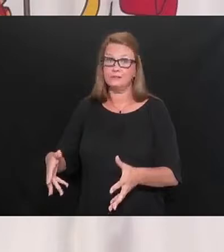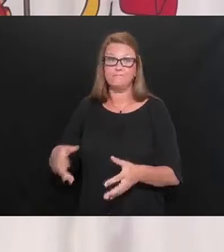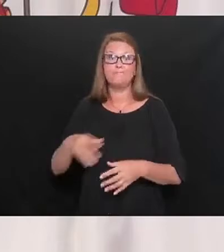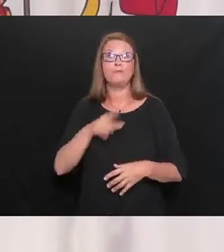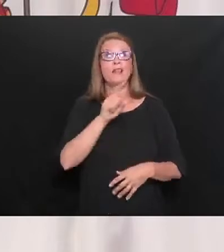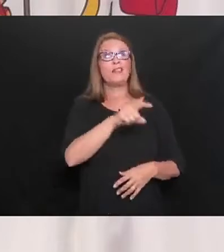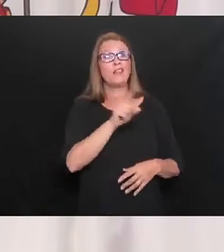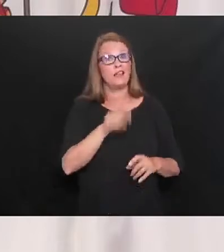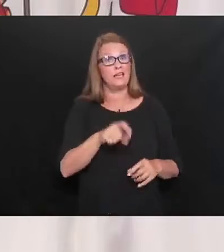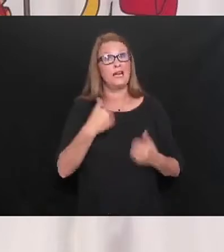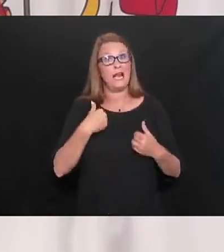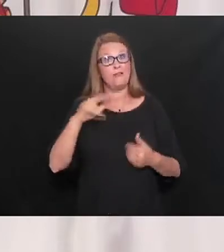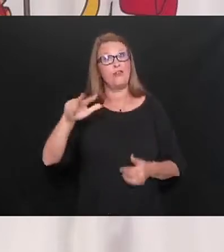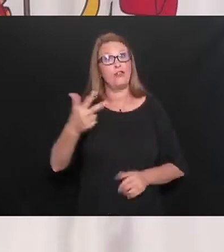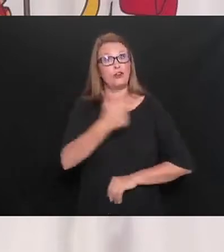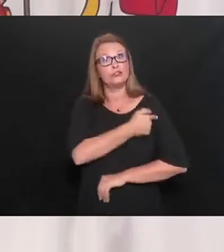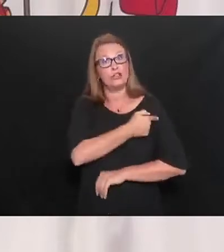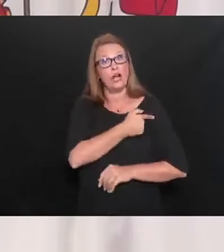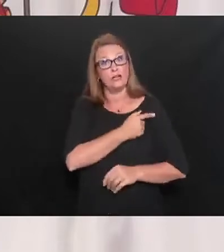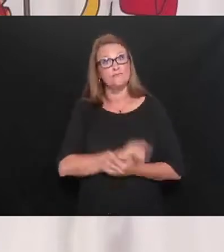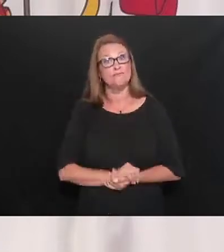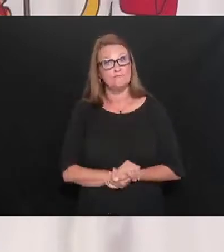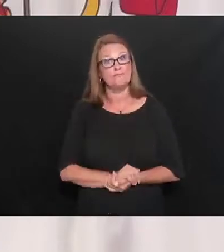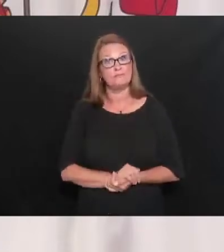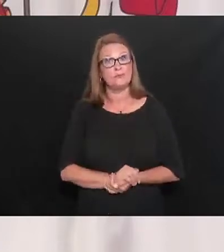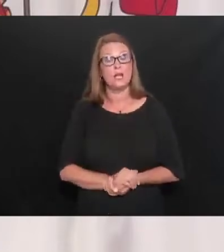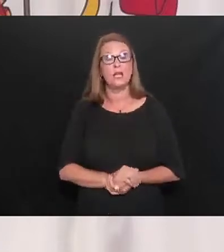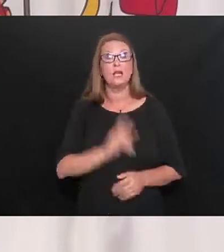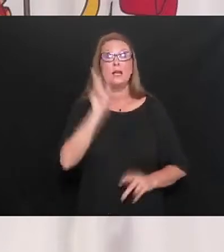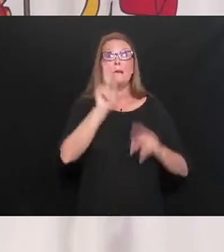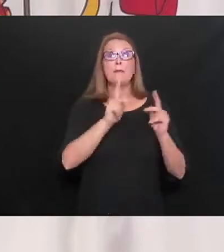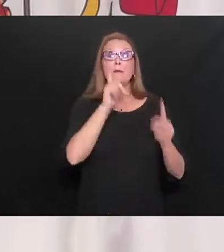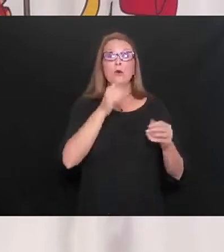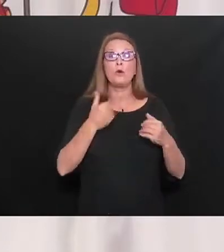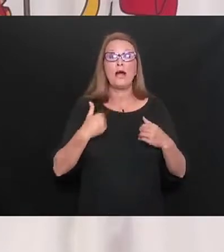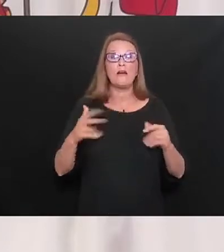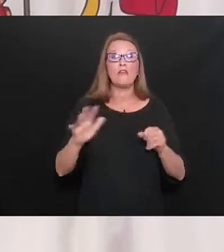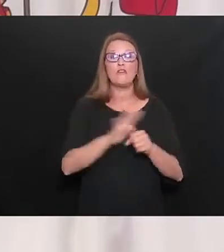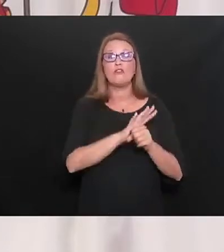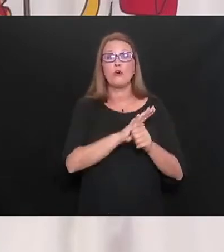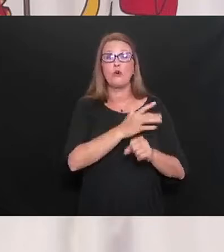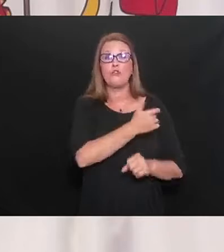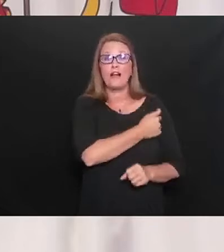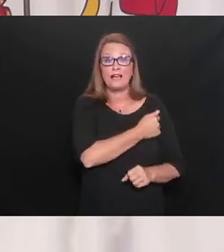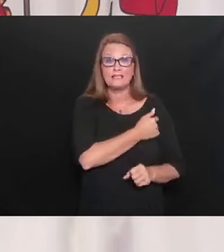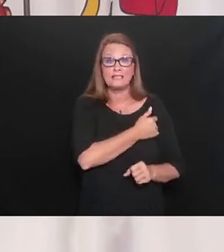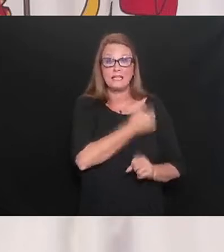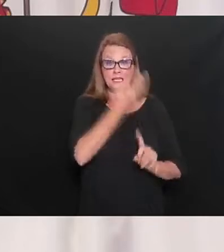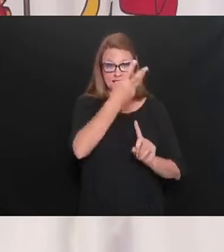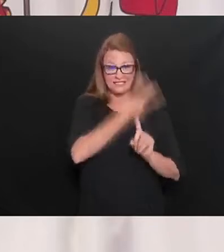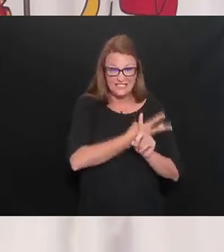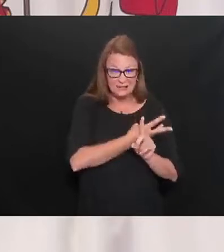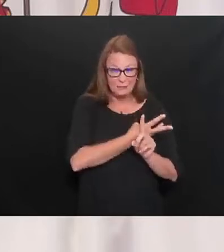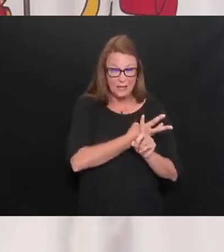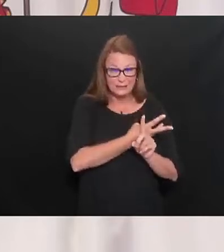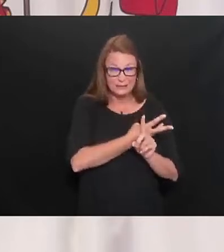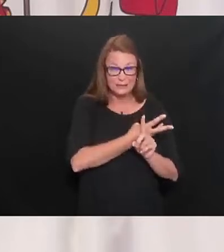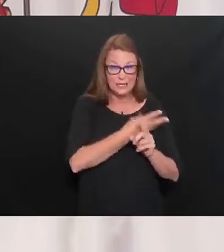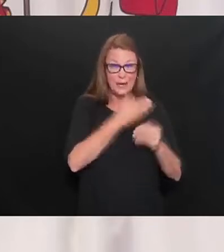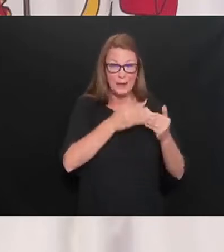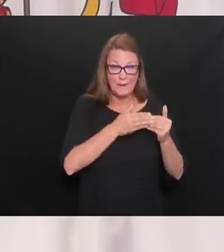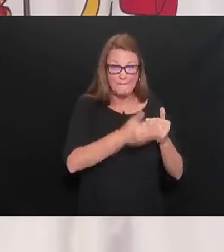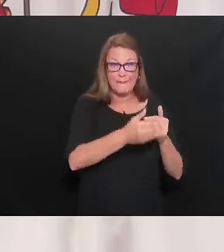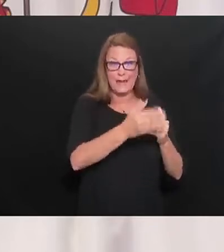shots, because those that are fully vaccinated, if they're out past 6 months,